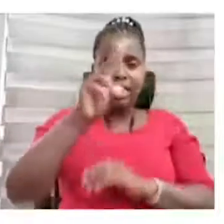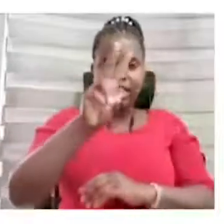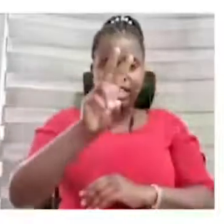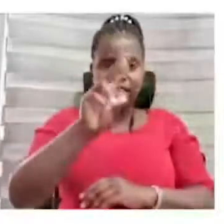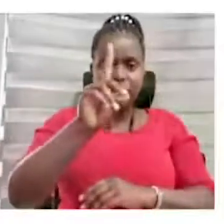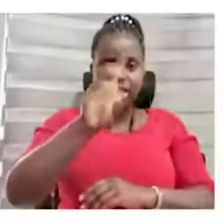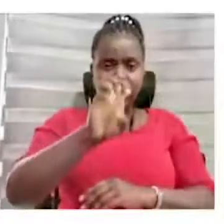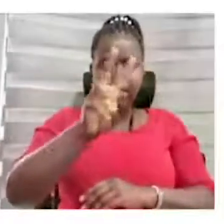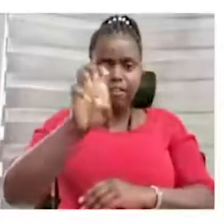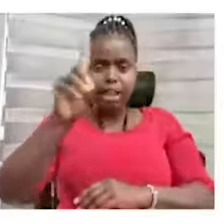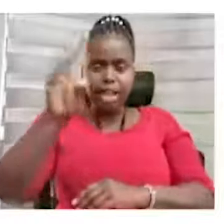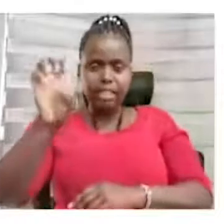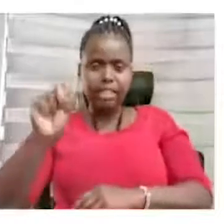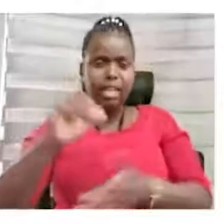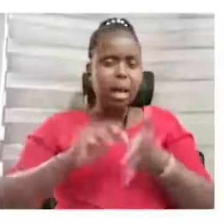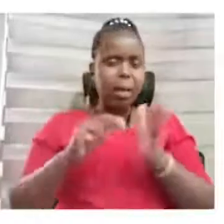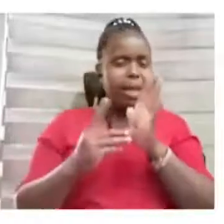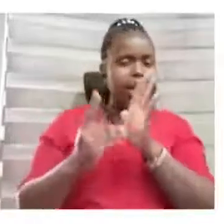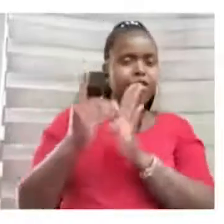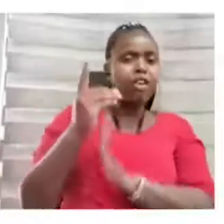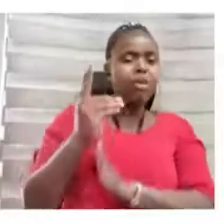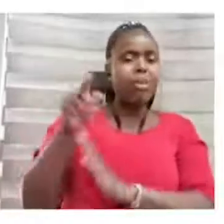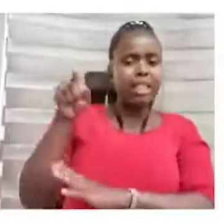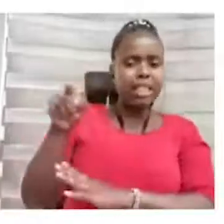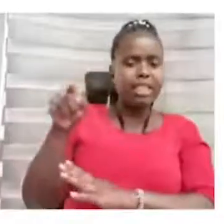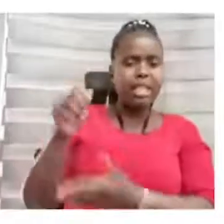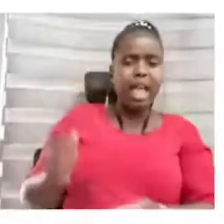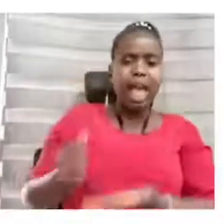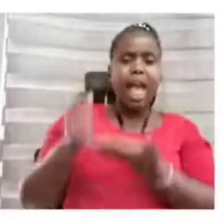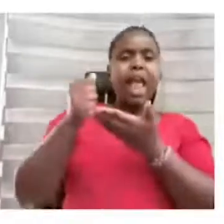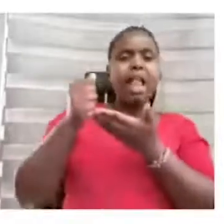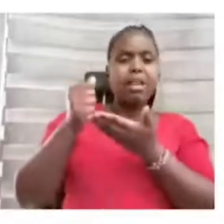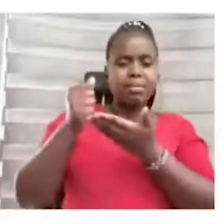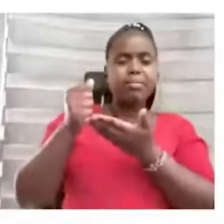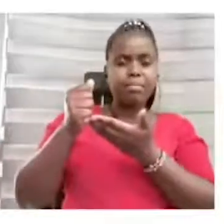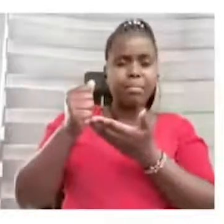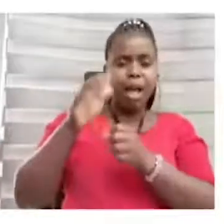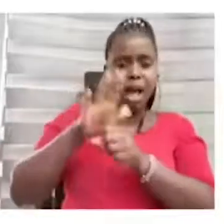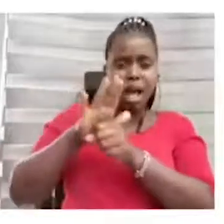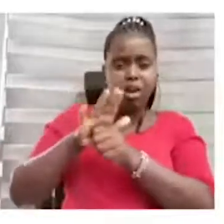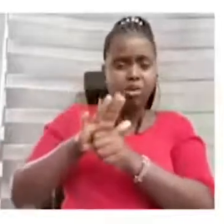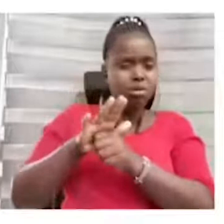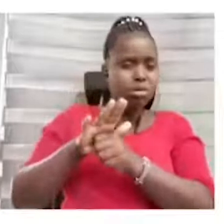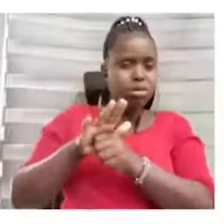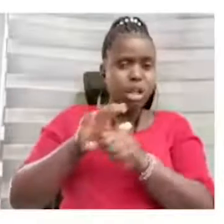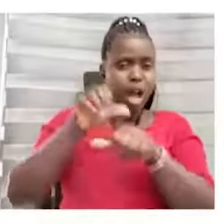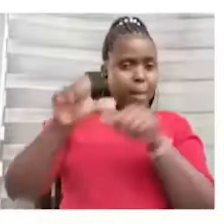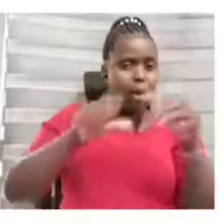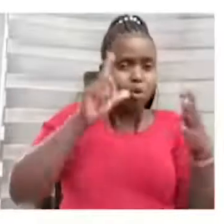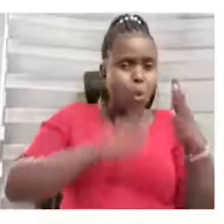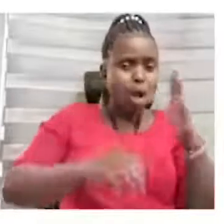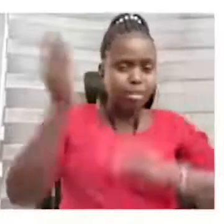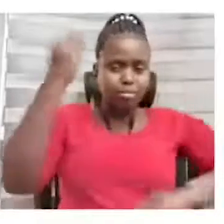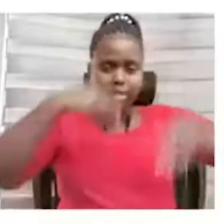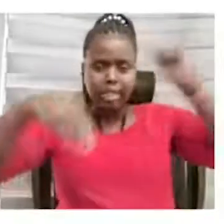accessible technology goes beyond the selling of hardware. Ultimately, it's about selling